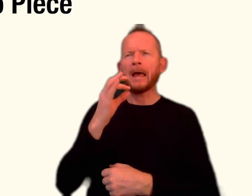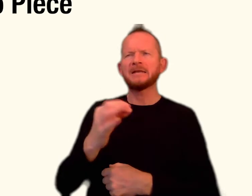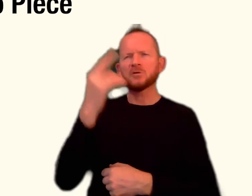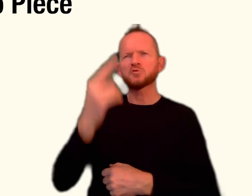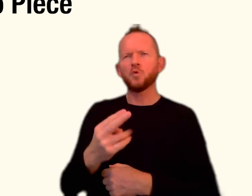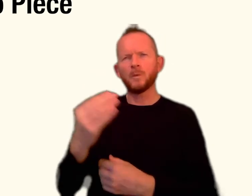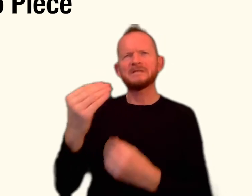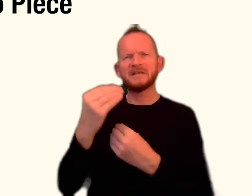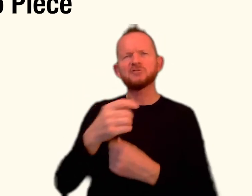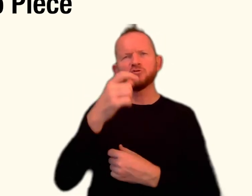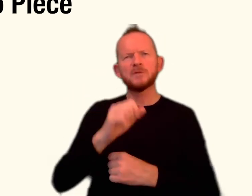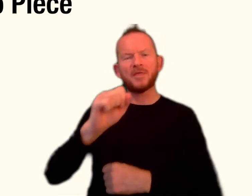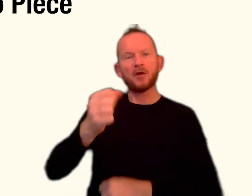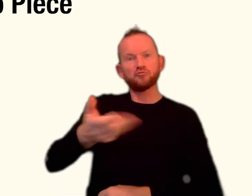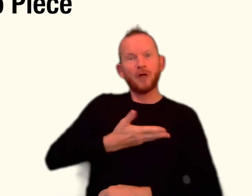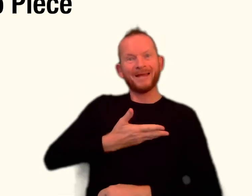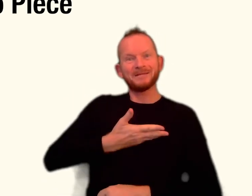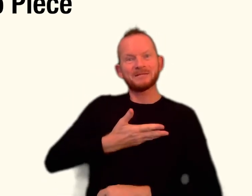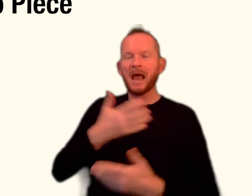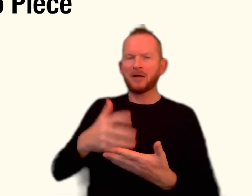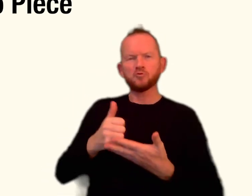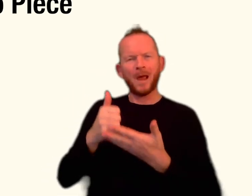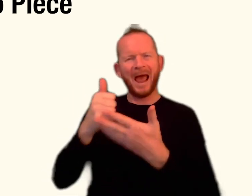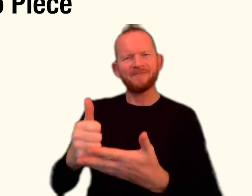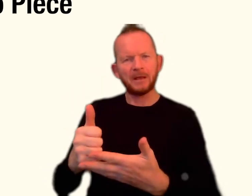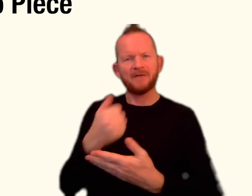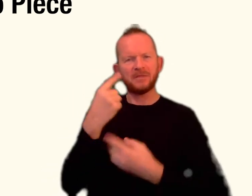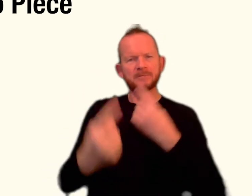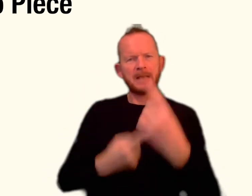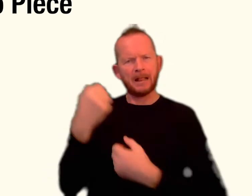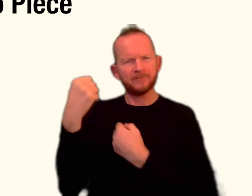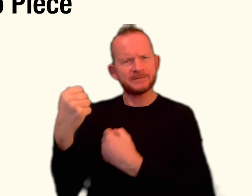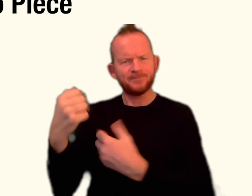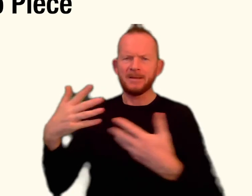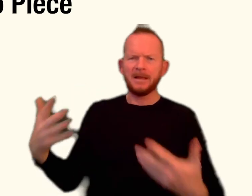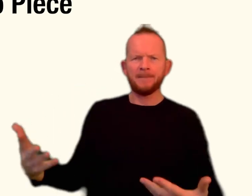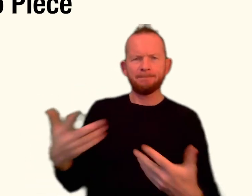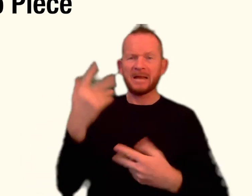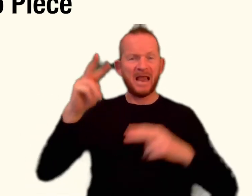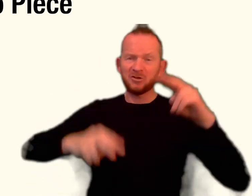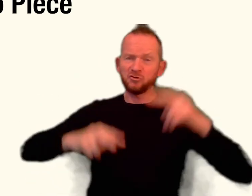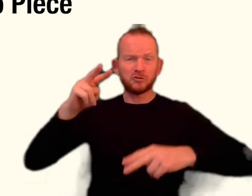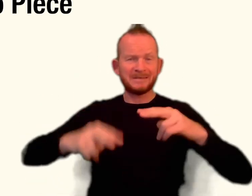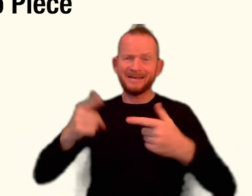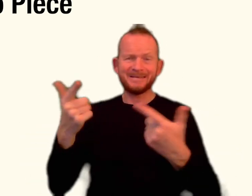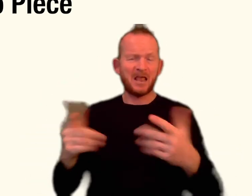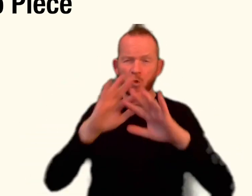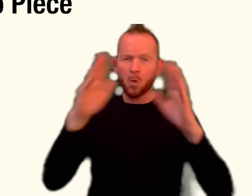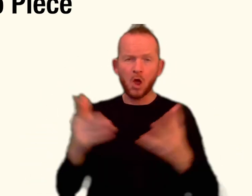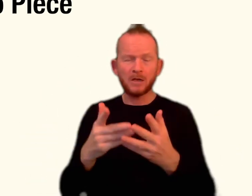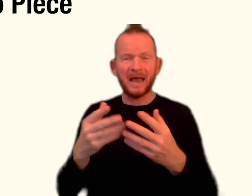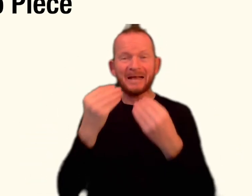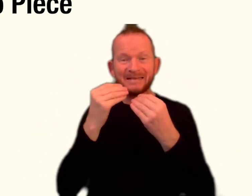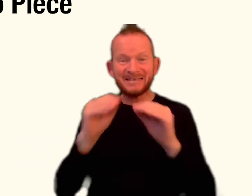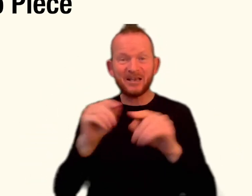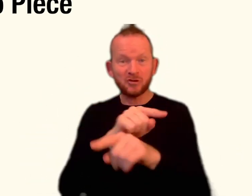teach students their rights and how to advocate for themselves and about the many injustices in the world, and it would teach them